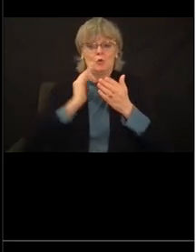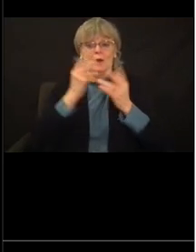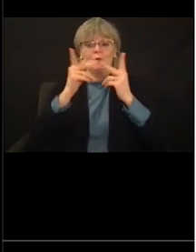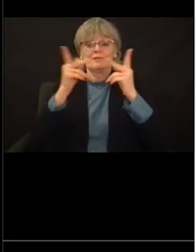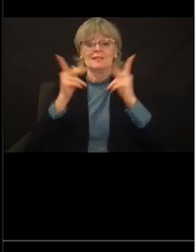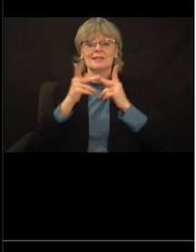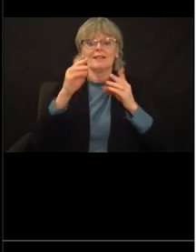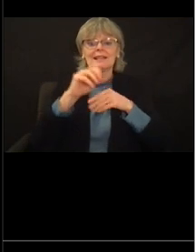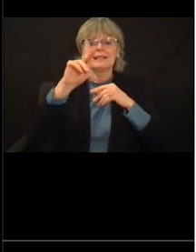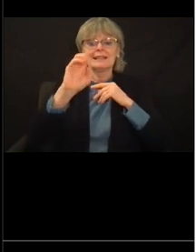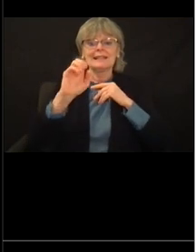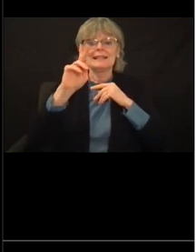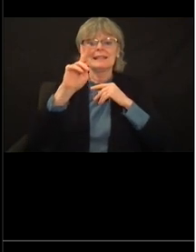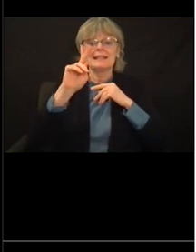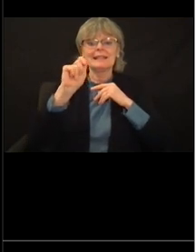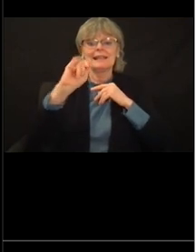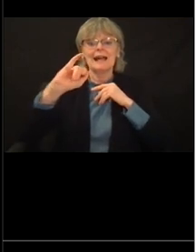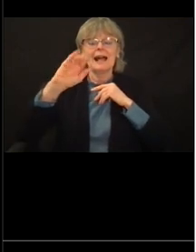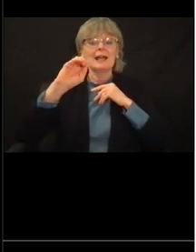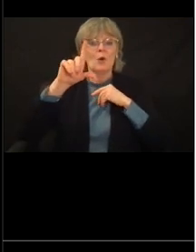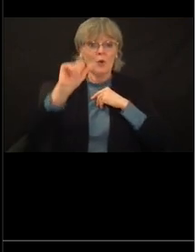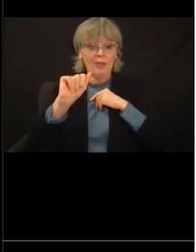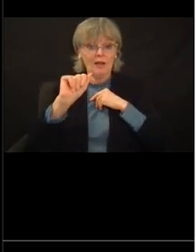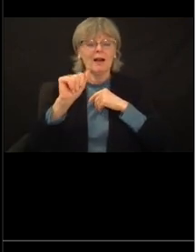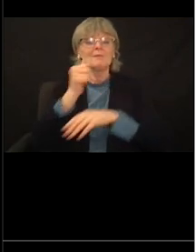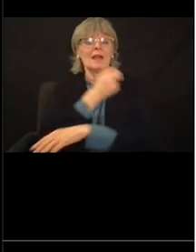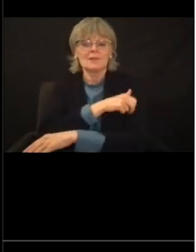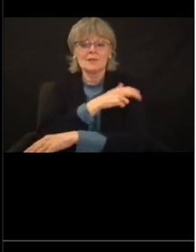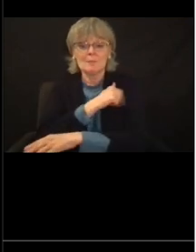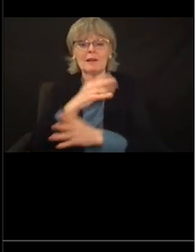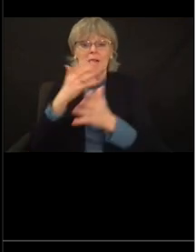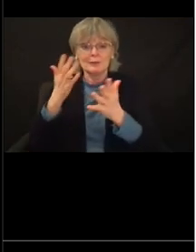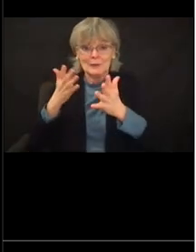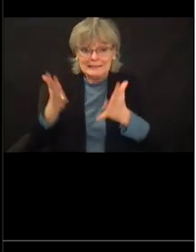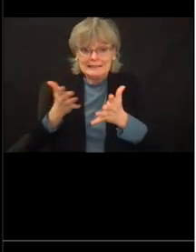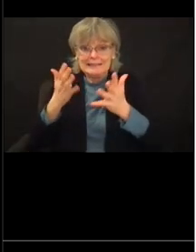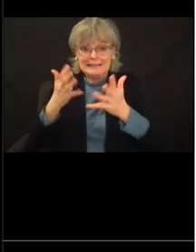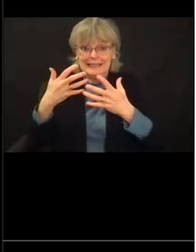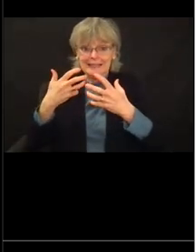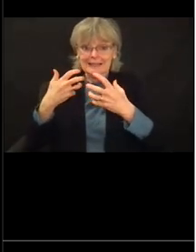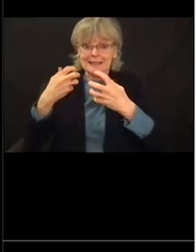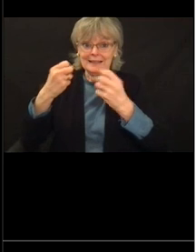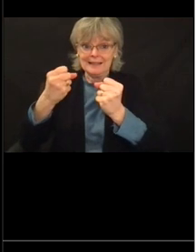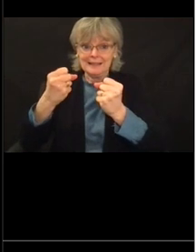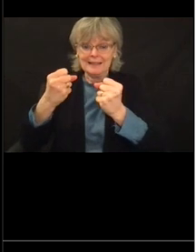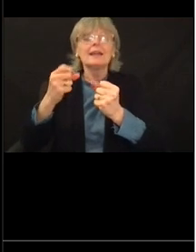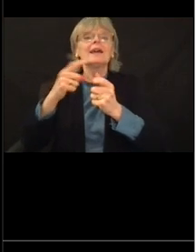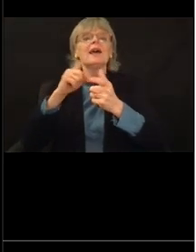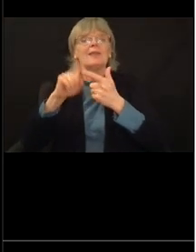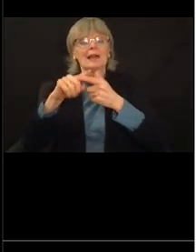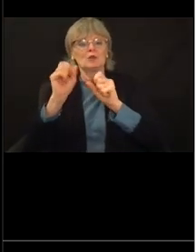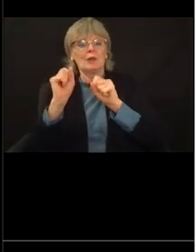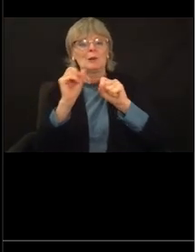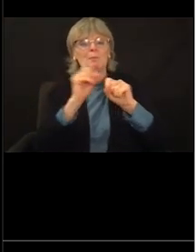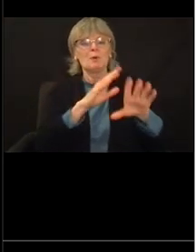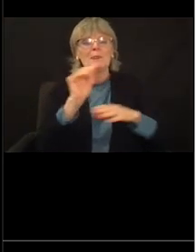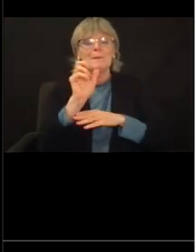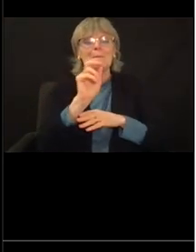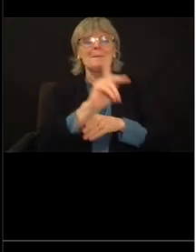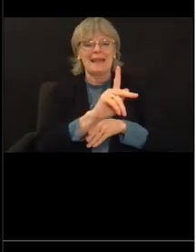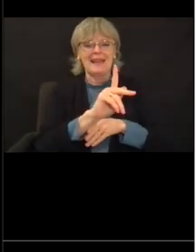with the goal of getting them back out into the wild population so they can help to repopulate the population